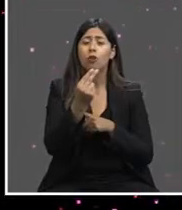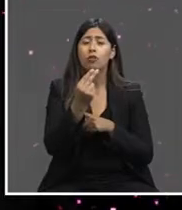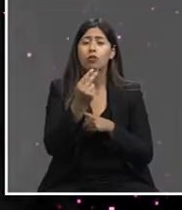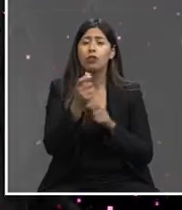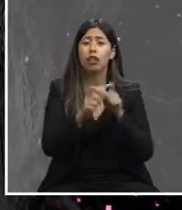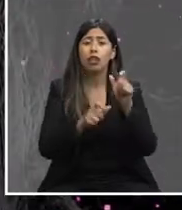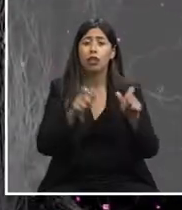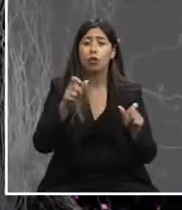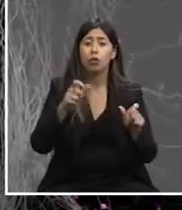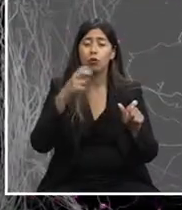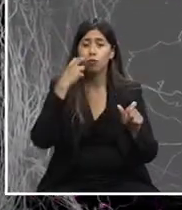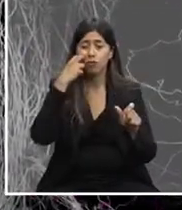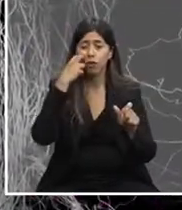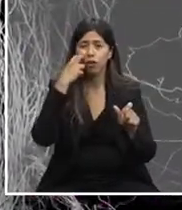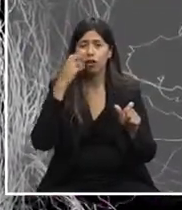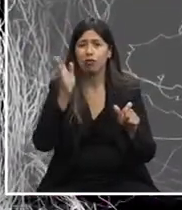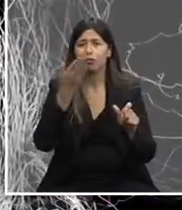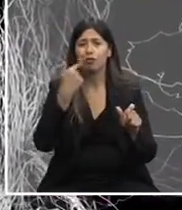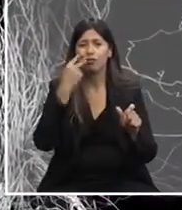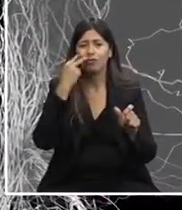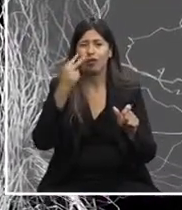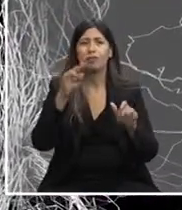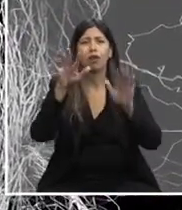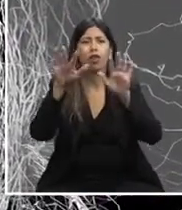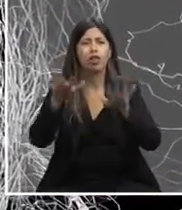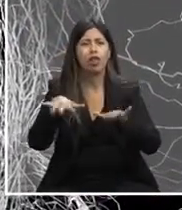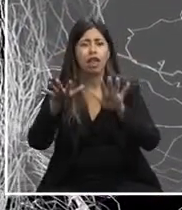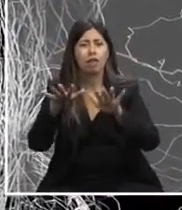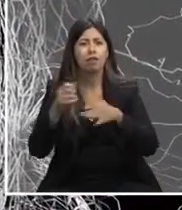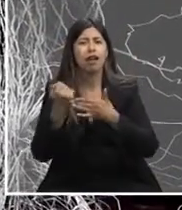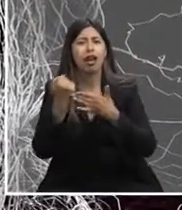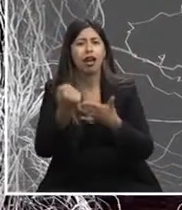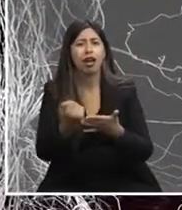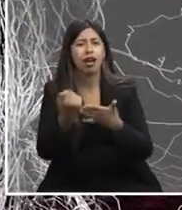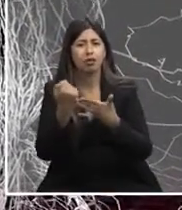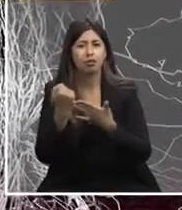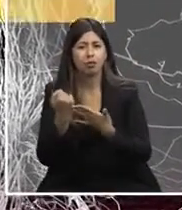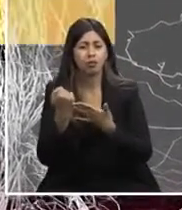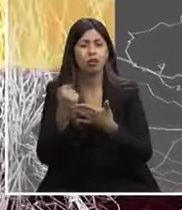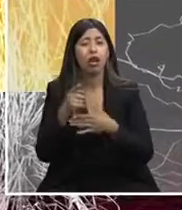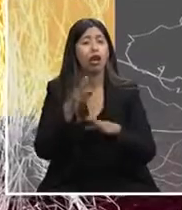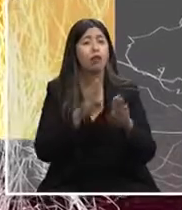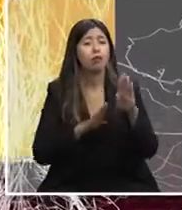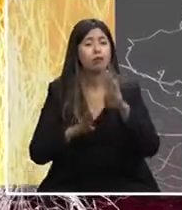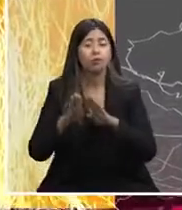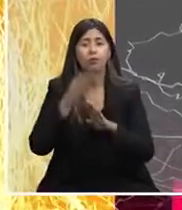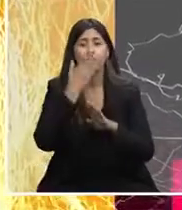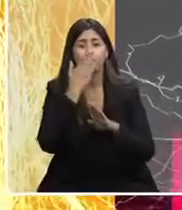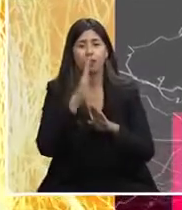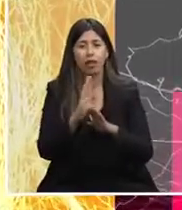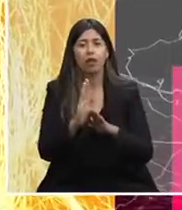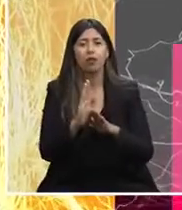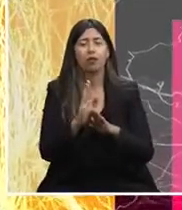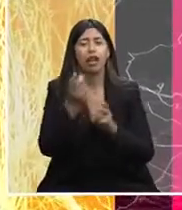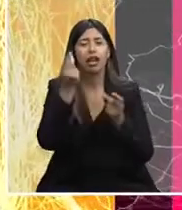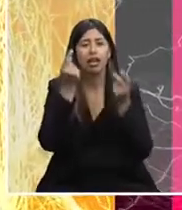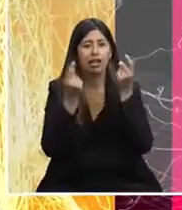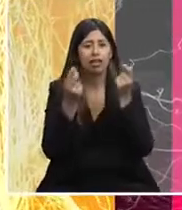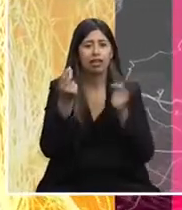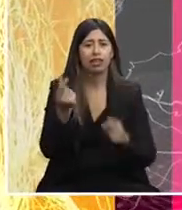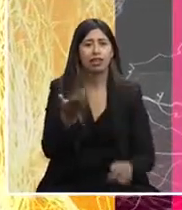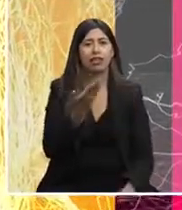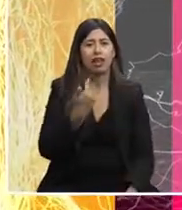the generations, preserving and improving our ideas through deep time. Little by little, our knowledge and our